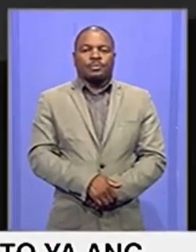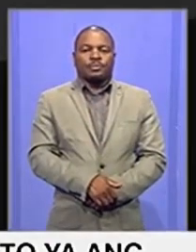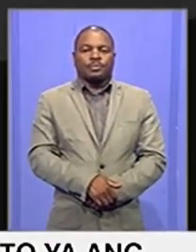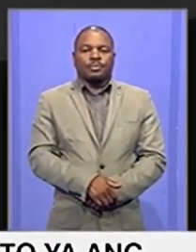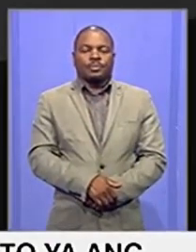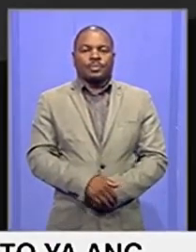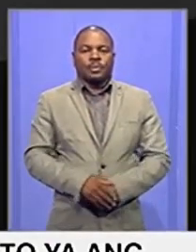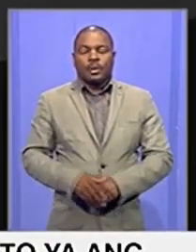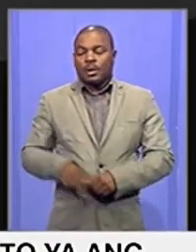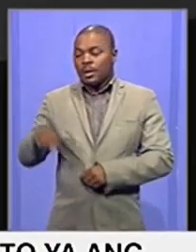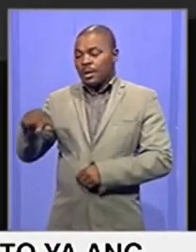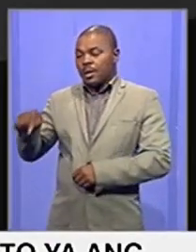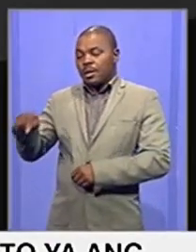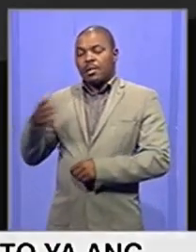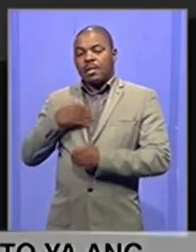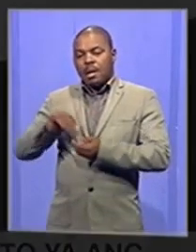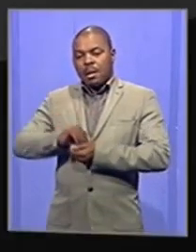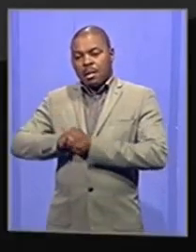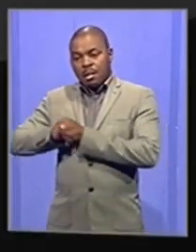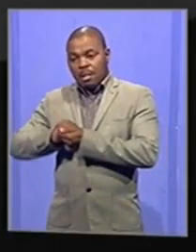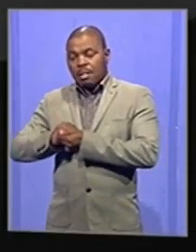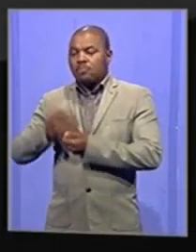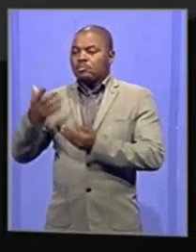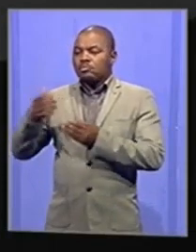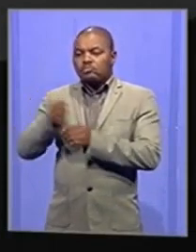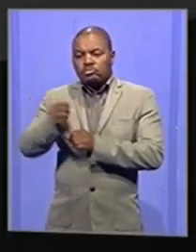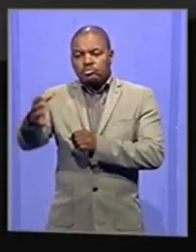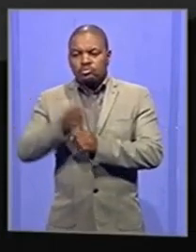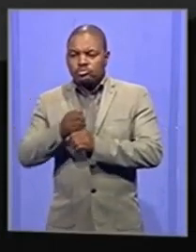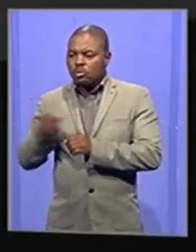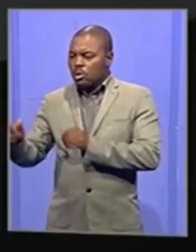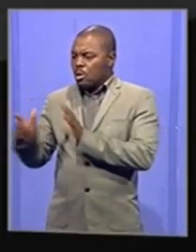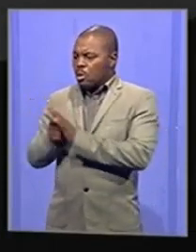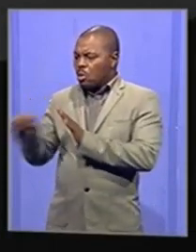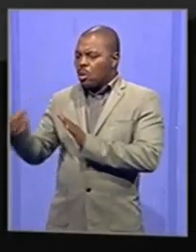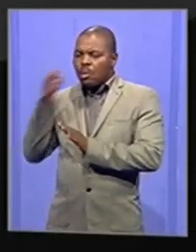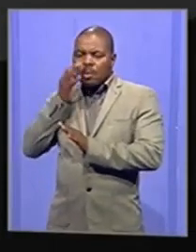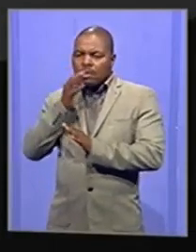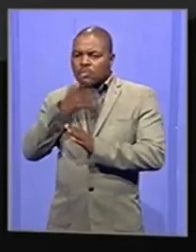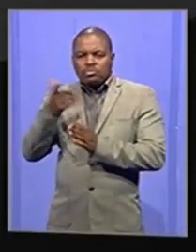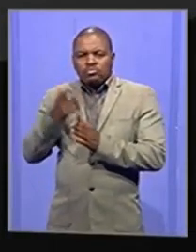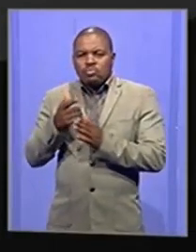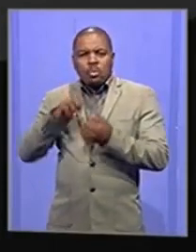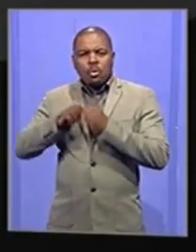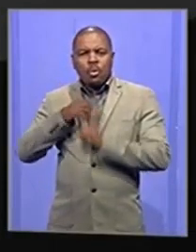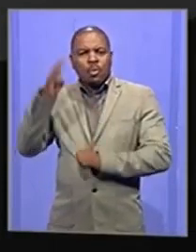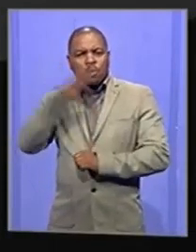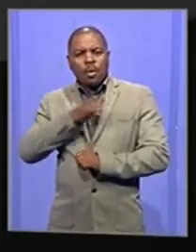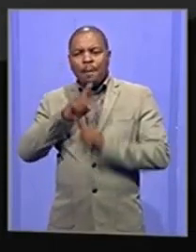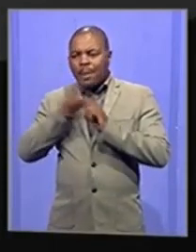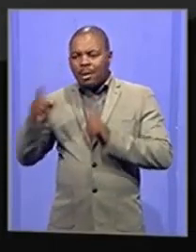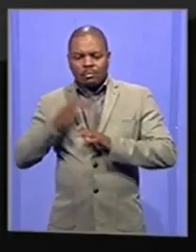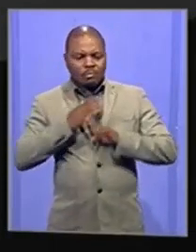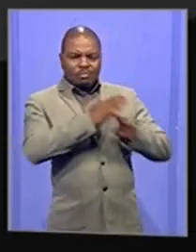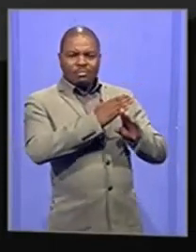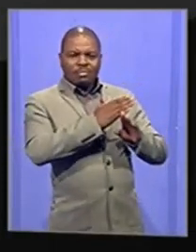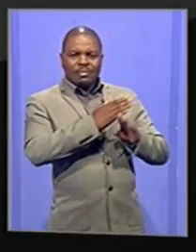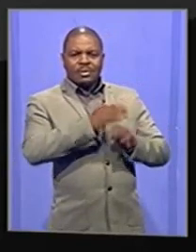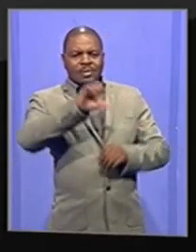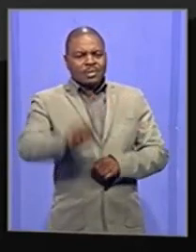If cater deployment was as harmless as the ANC likes to claim, why are they so desperate to prevent the people of South